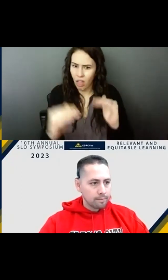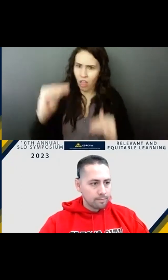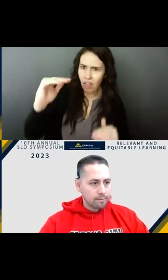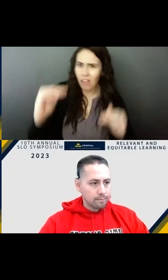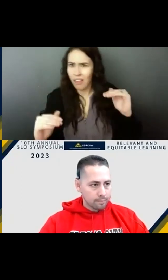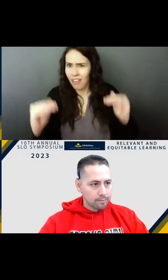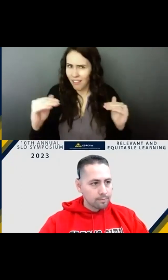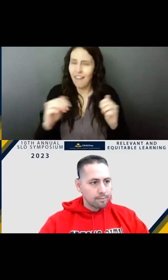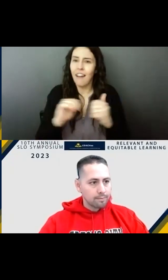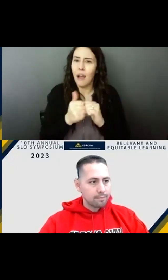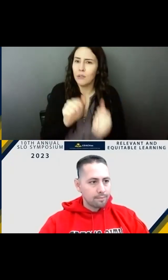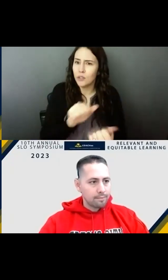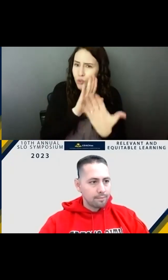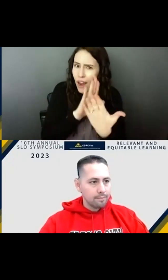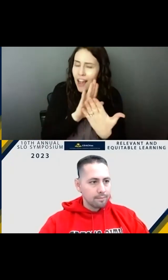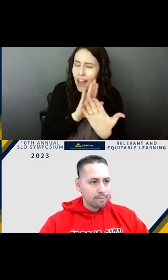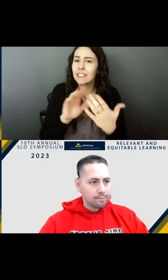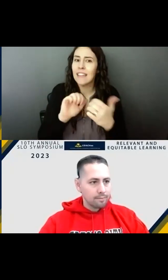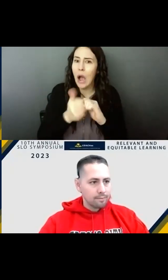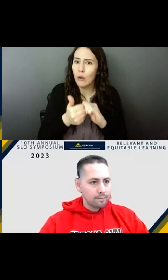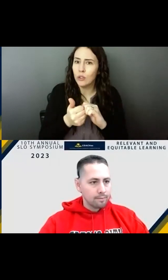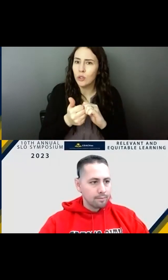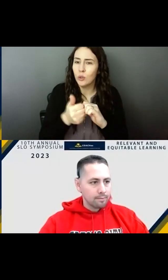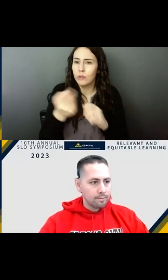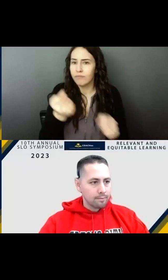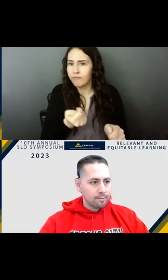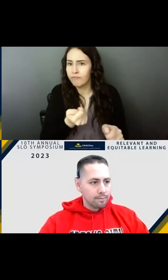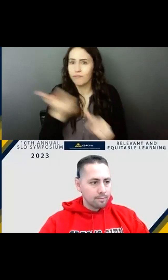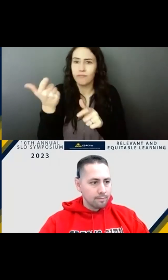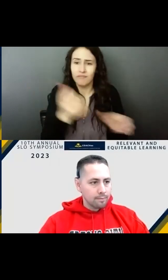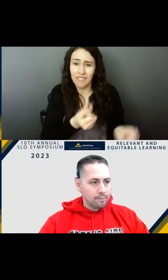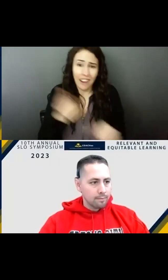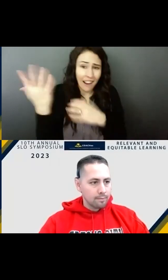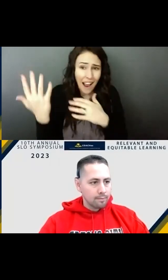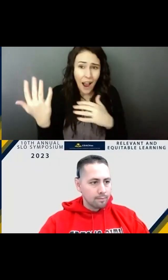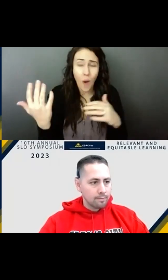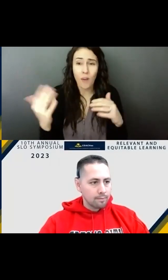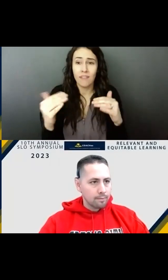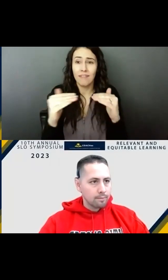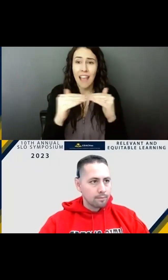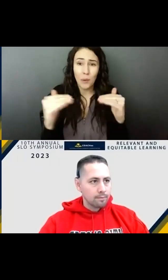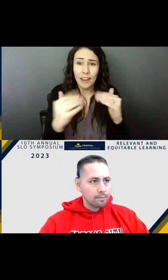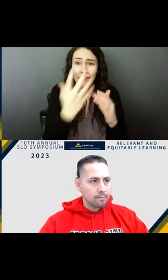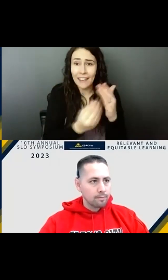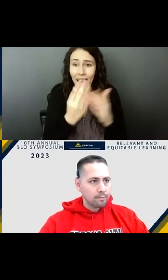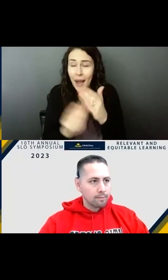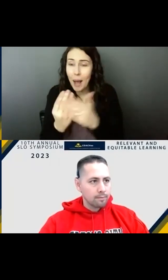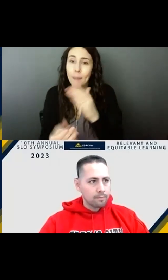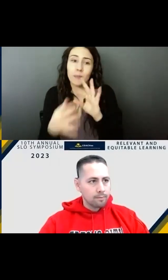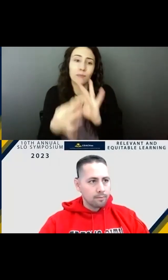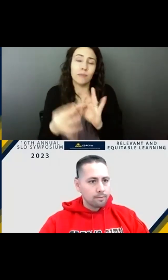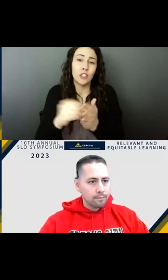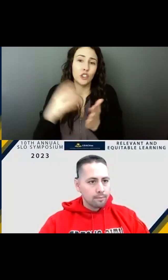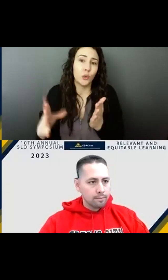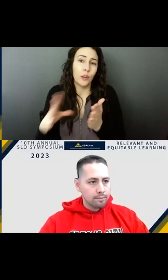reduce, to eliminate equity gaps, to really be most effective as we can be in terms of the student learning for all of our